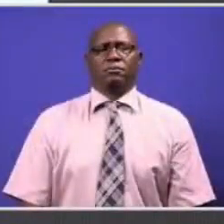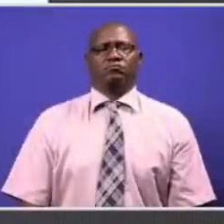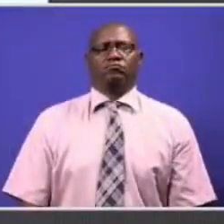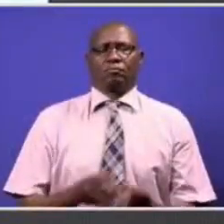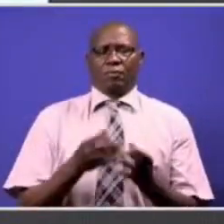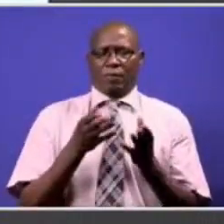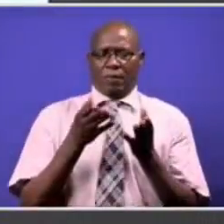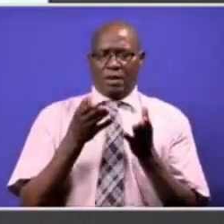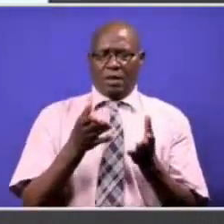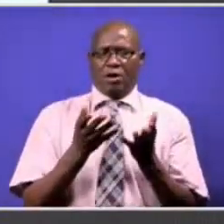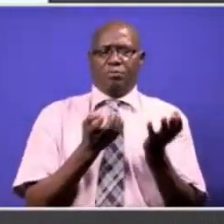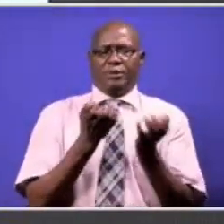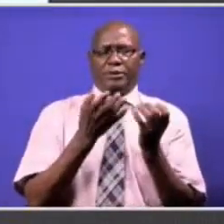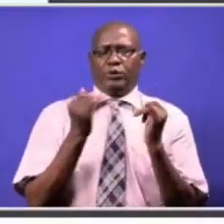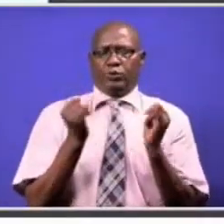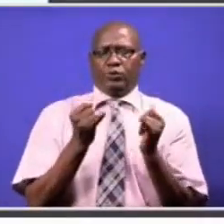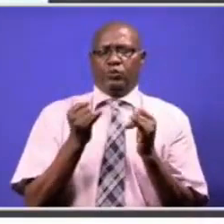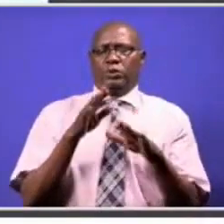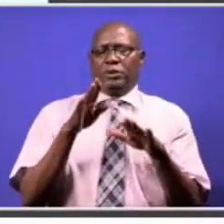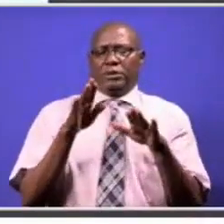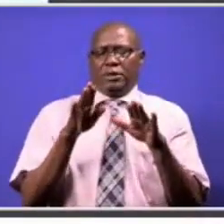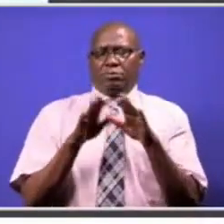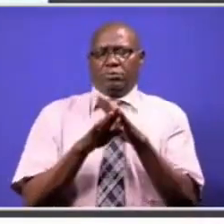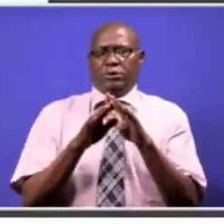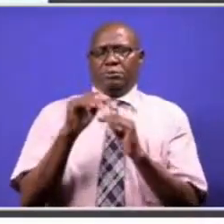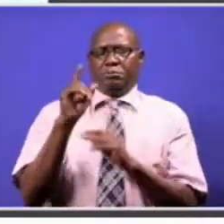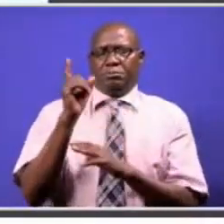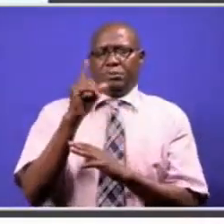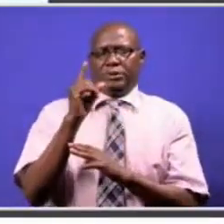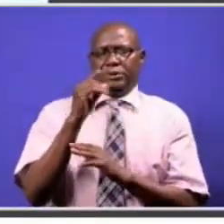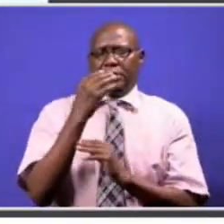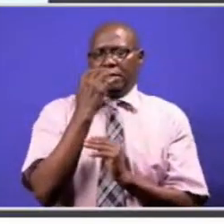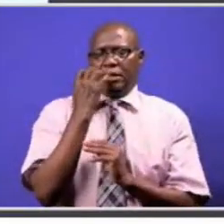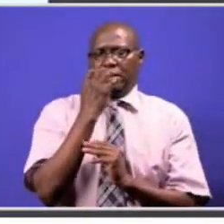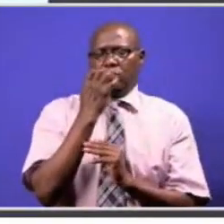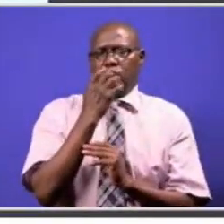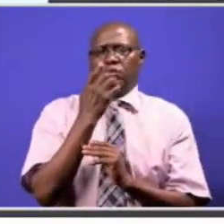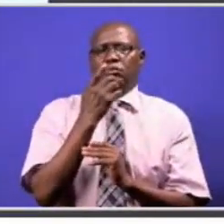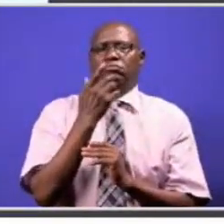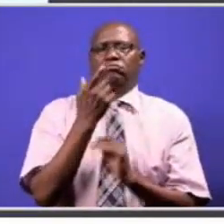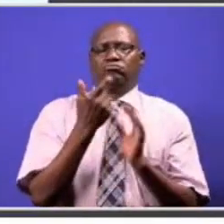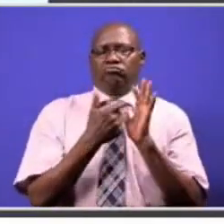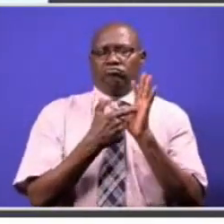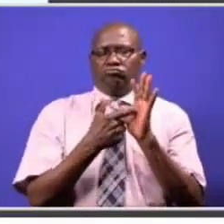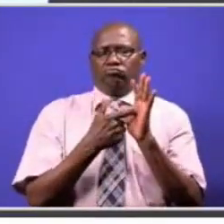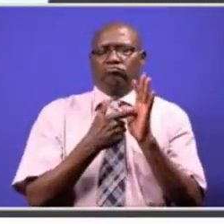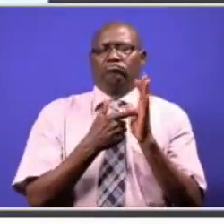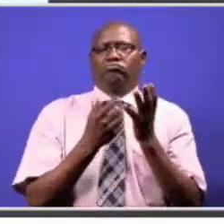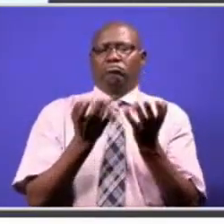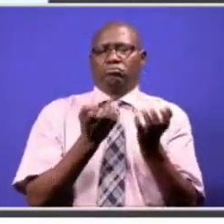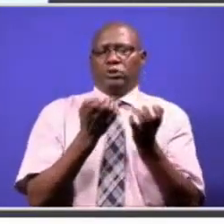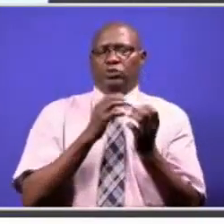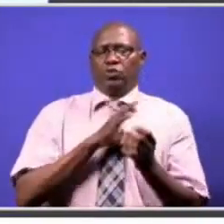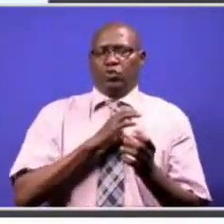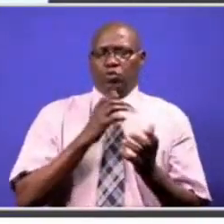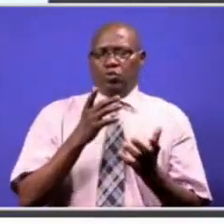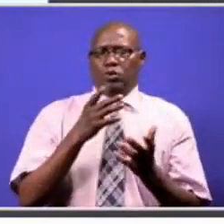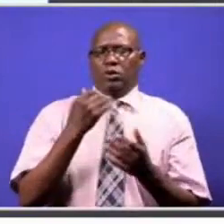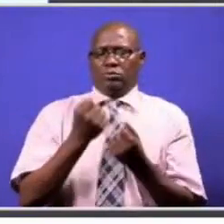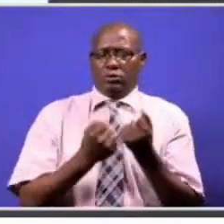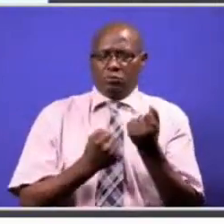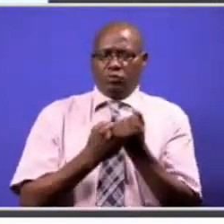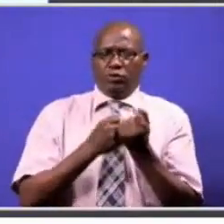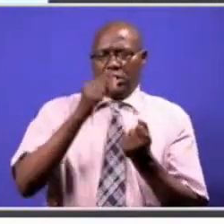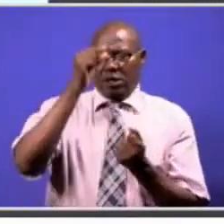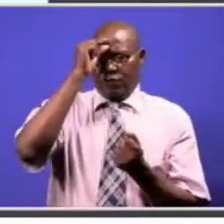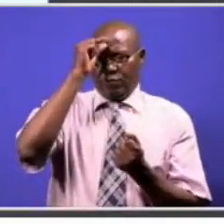And now for our business news, Deputy President Rigathi Gachagua has assured investors and business owners of the government's full support, saying